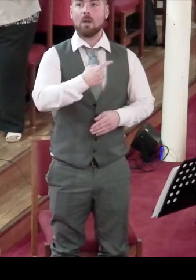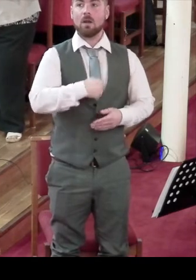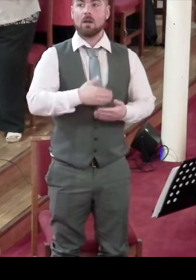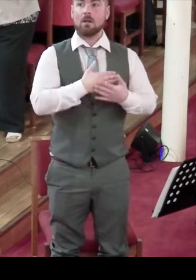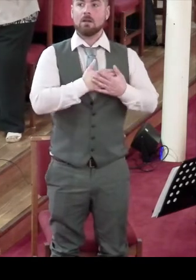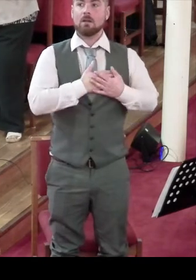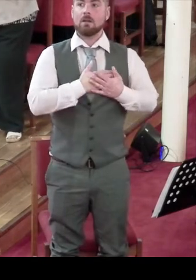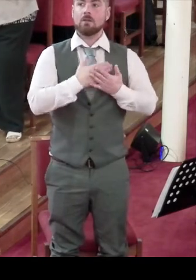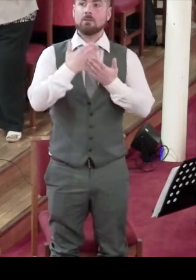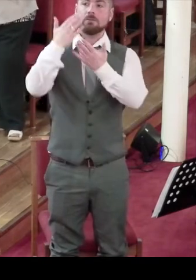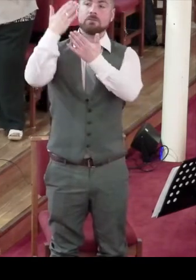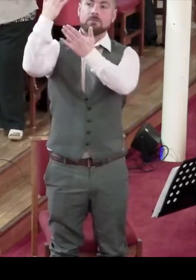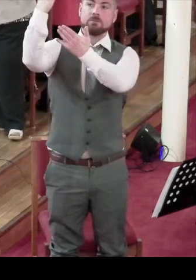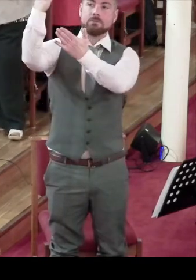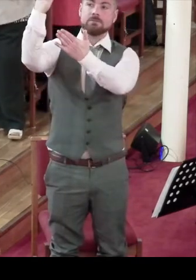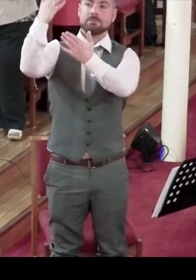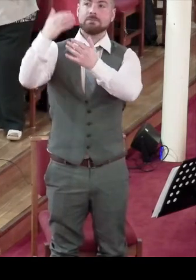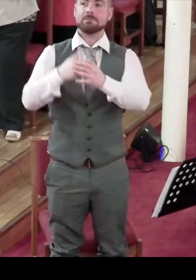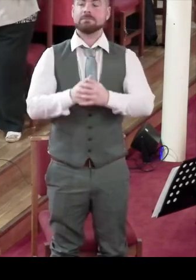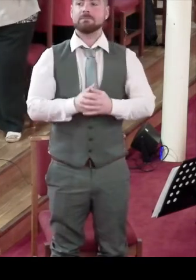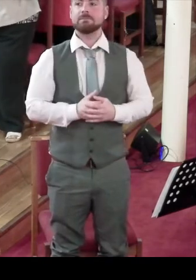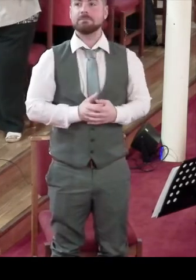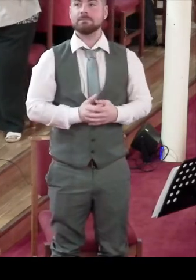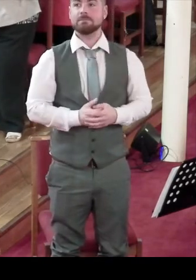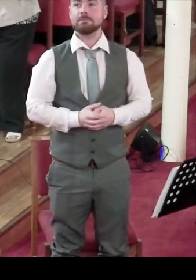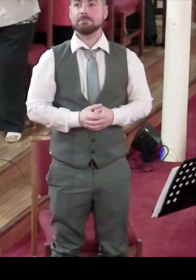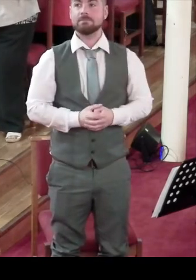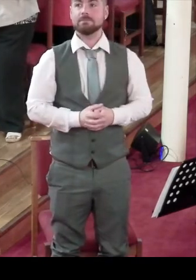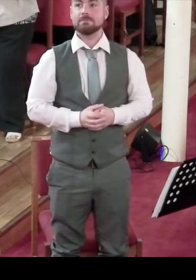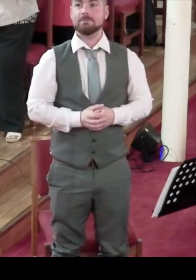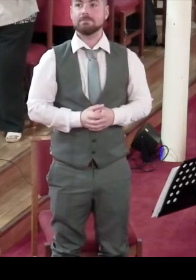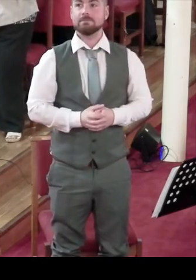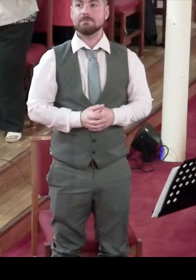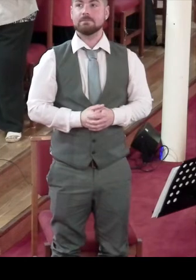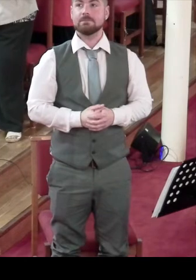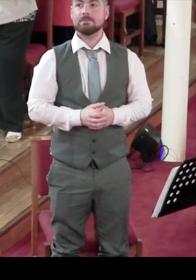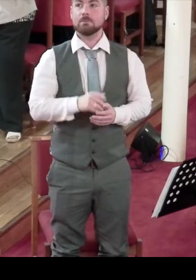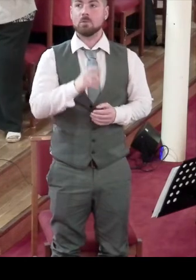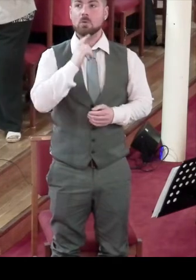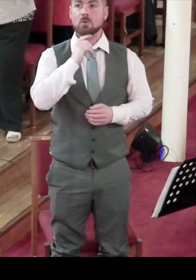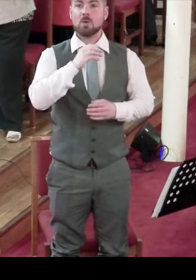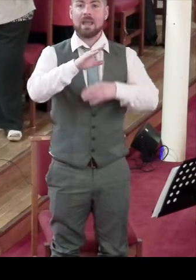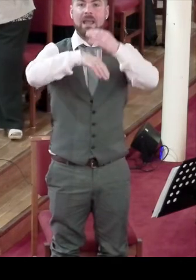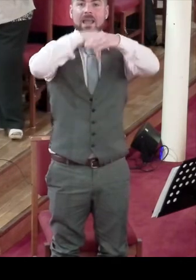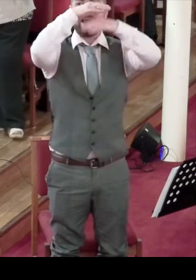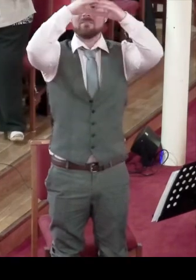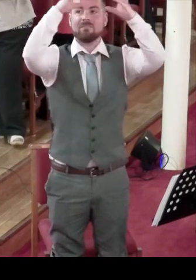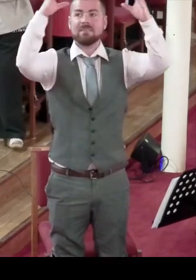Thank you.